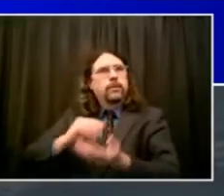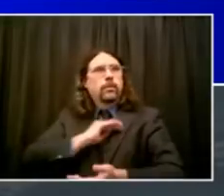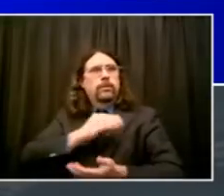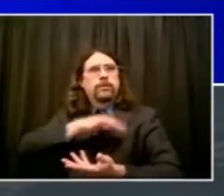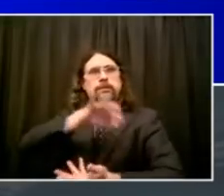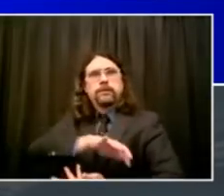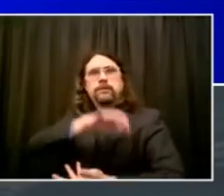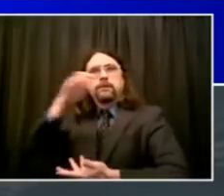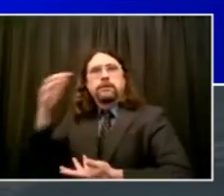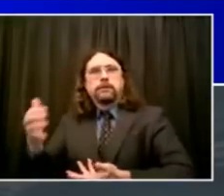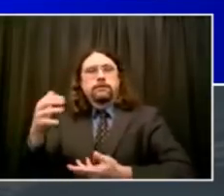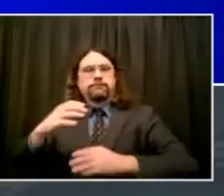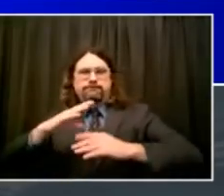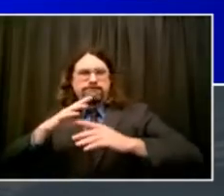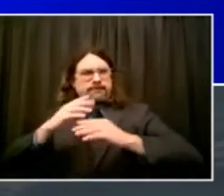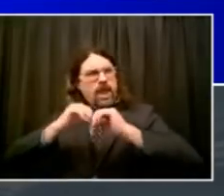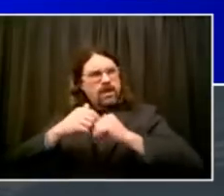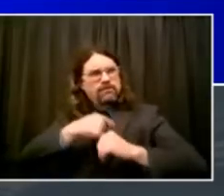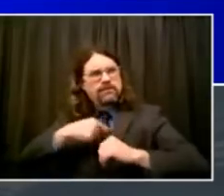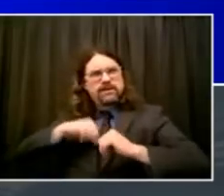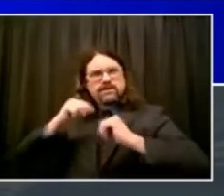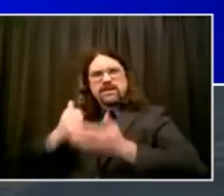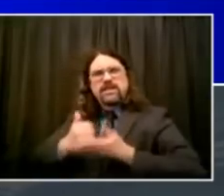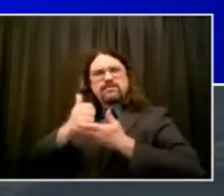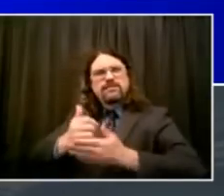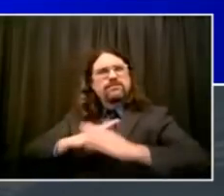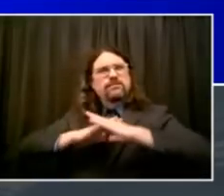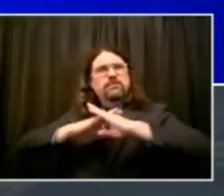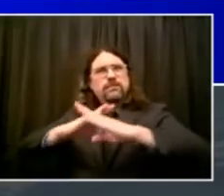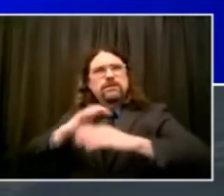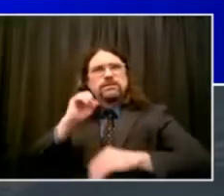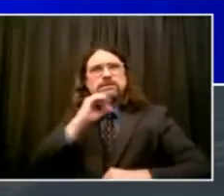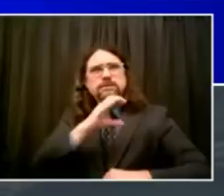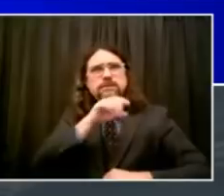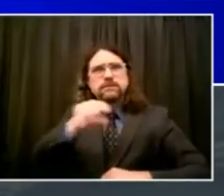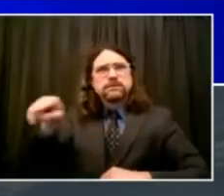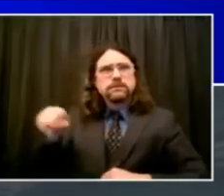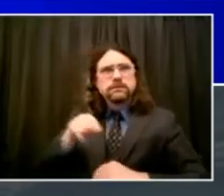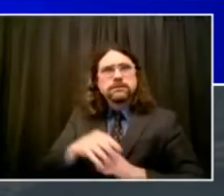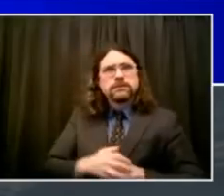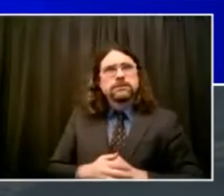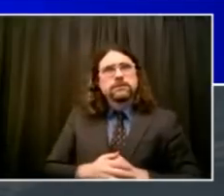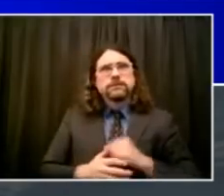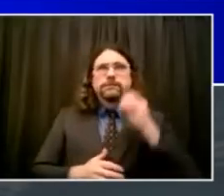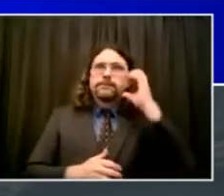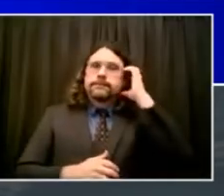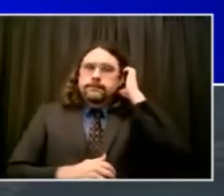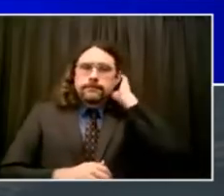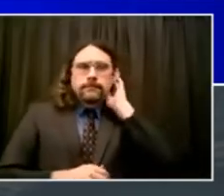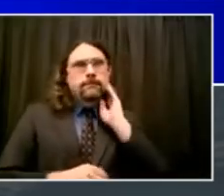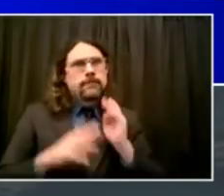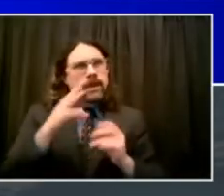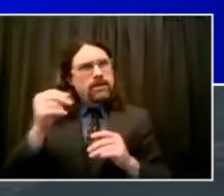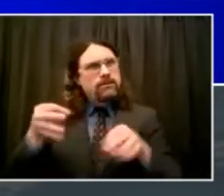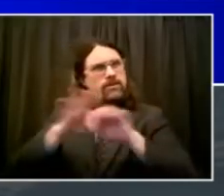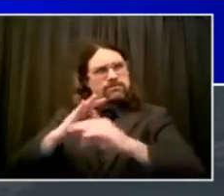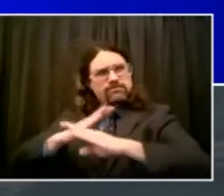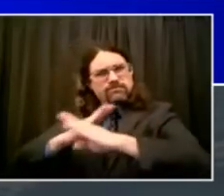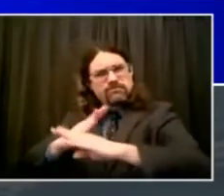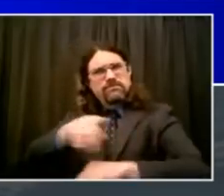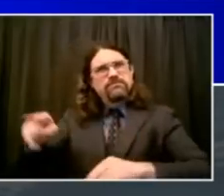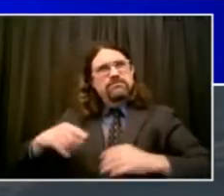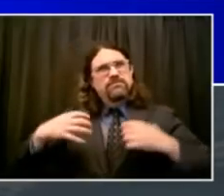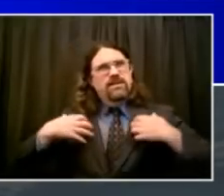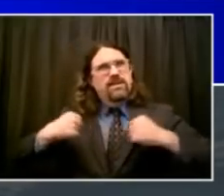one. Protecting our healthcare heroes, protecting our first responders. I want to emphasize, from